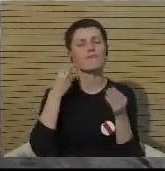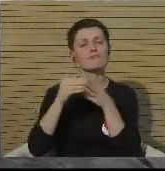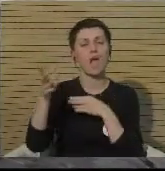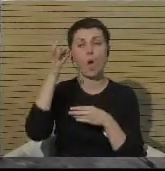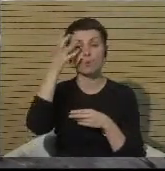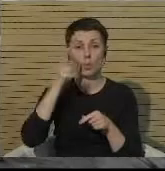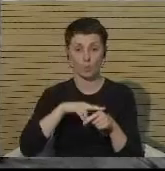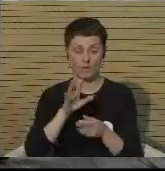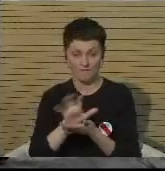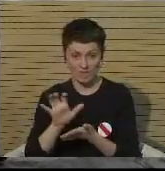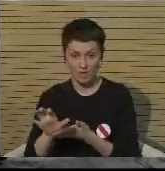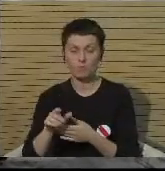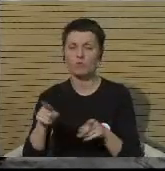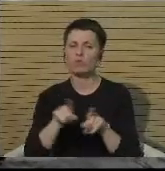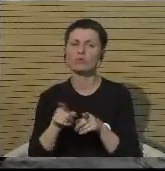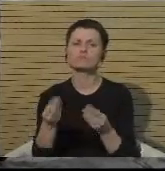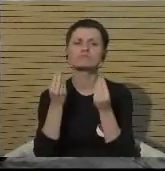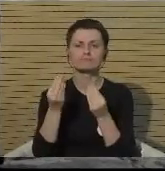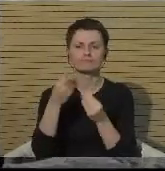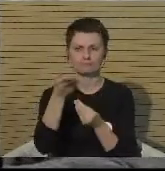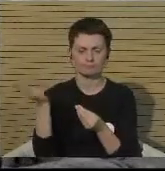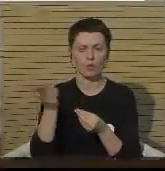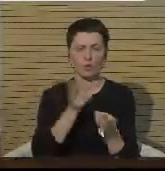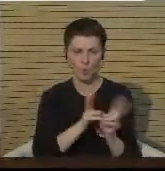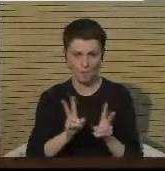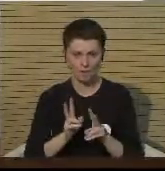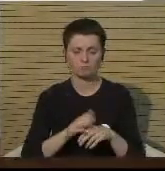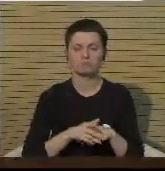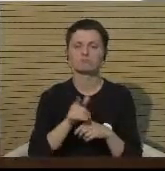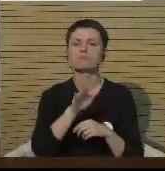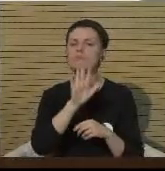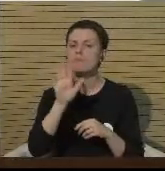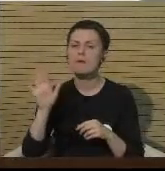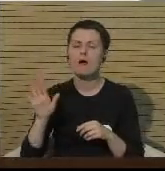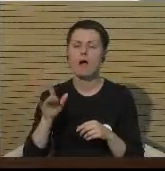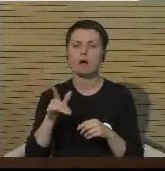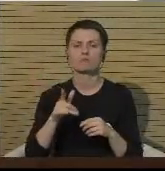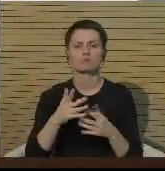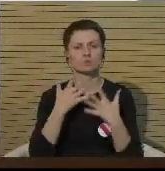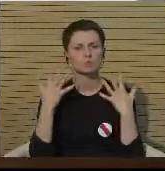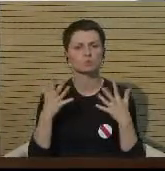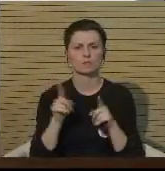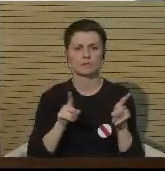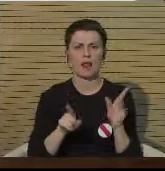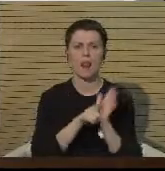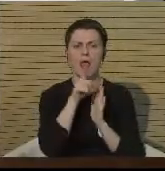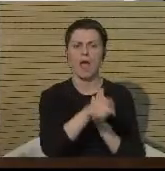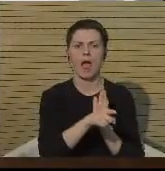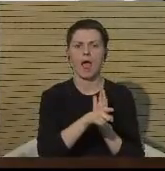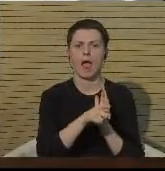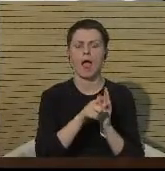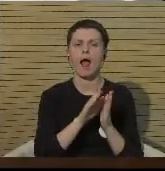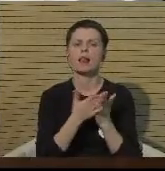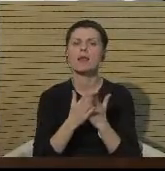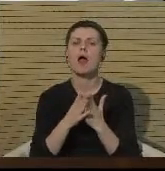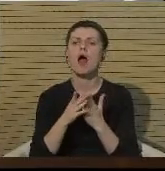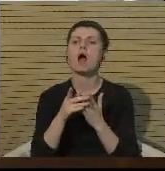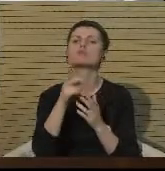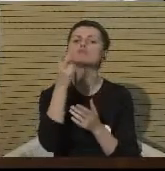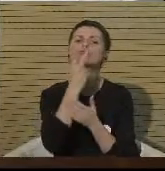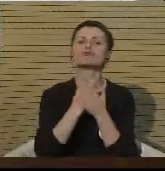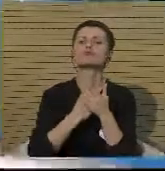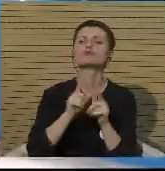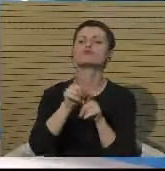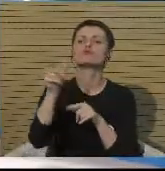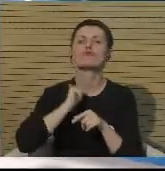to published readers. The majority of texts are translated by wonderful translators, and this is crucial because